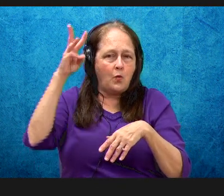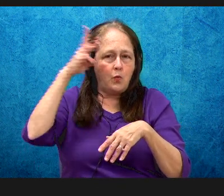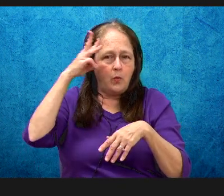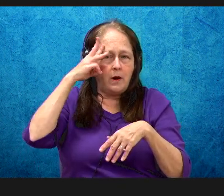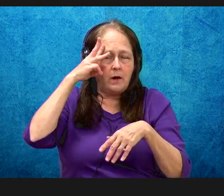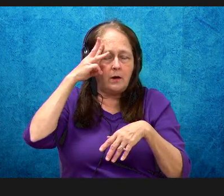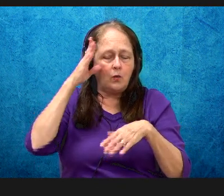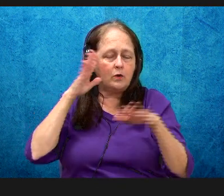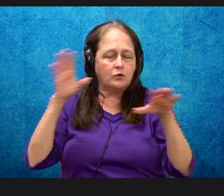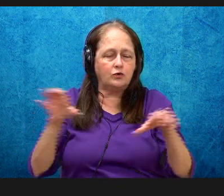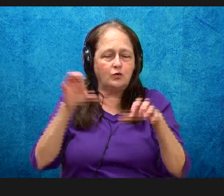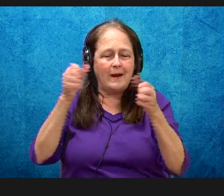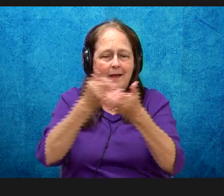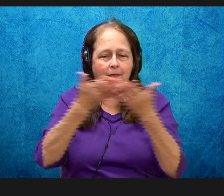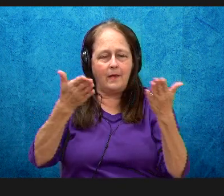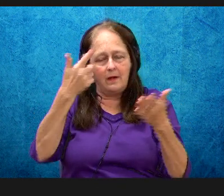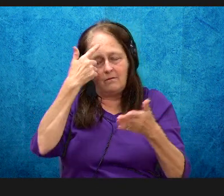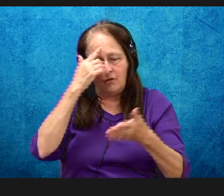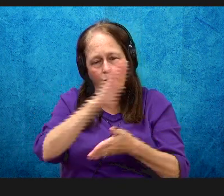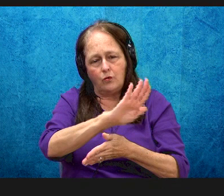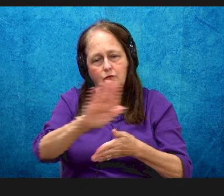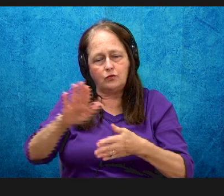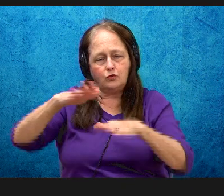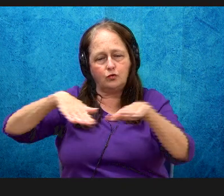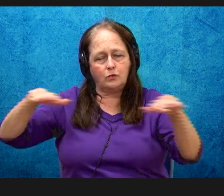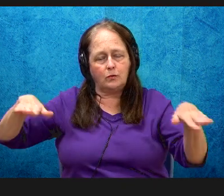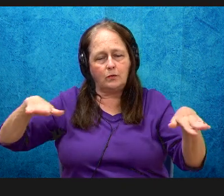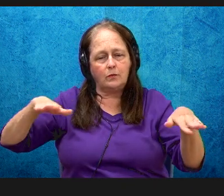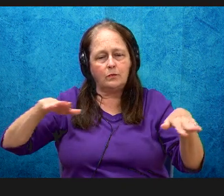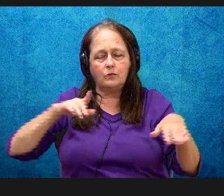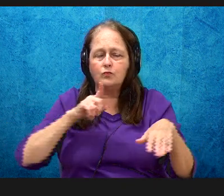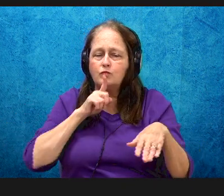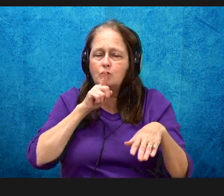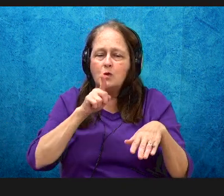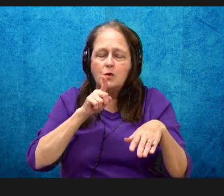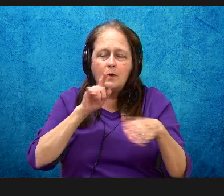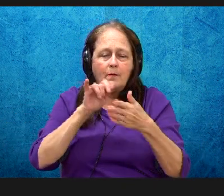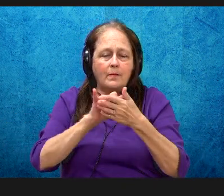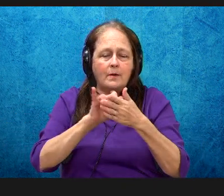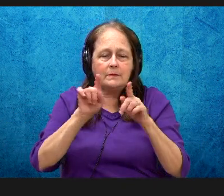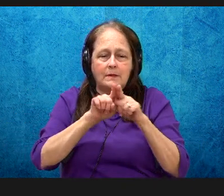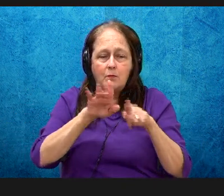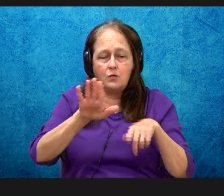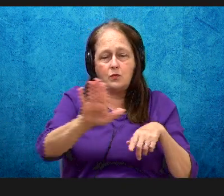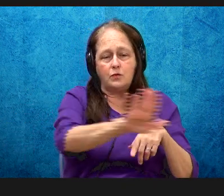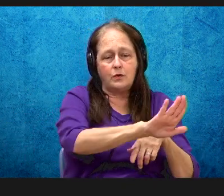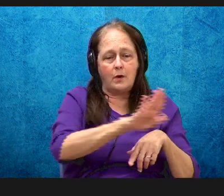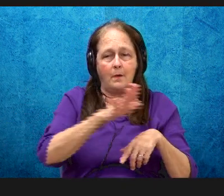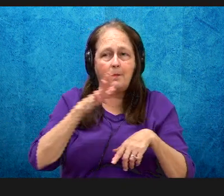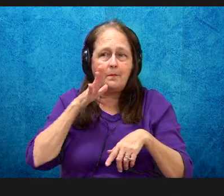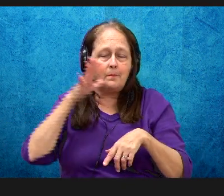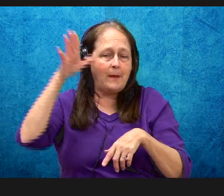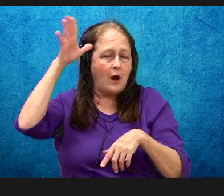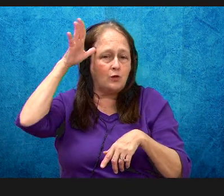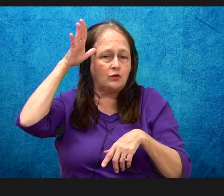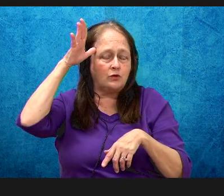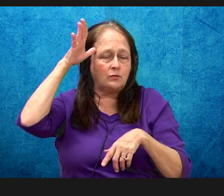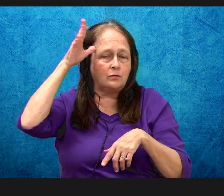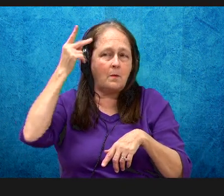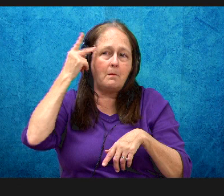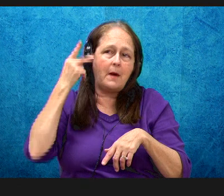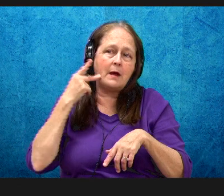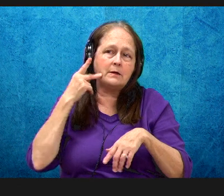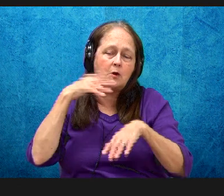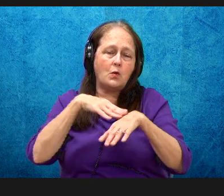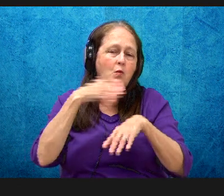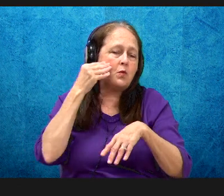would do anything for their kids. That sounds great. That's probably the same thing going on with you and your parents right now. They'll do anything for